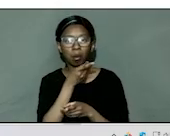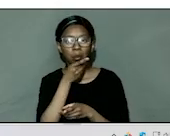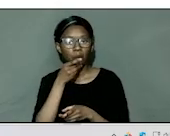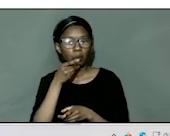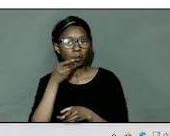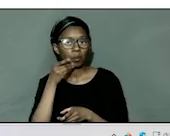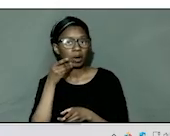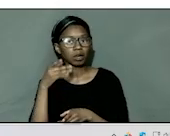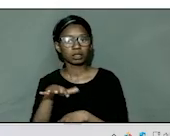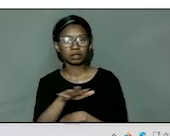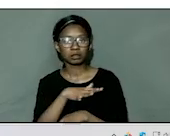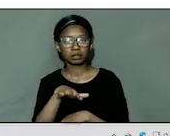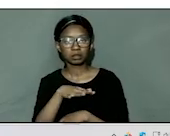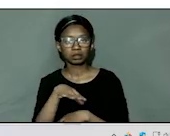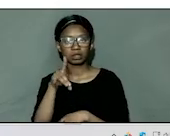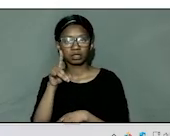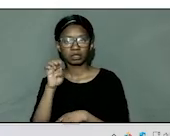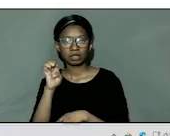we have a